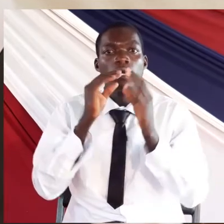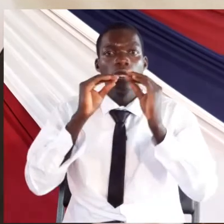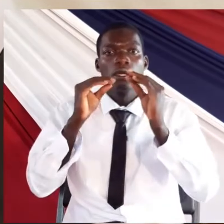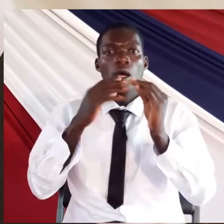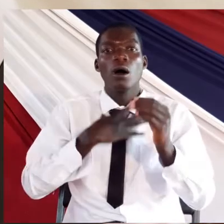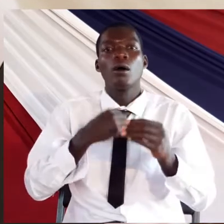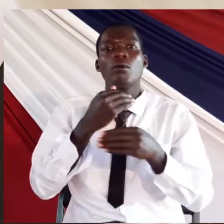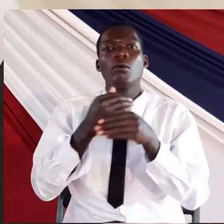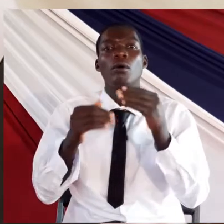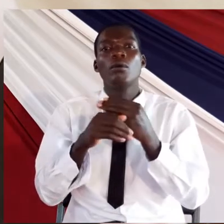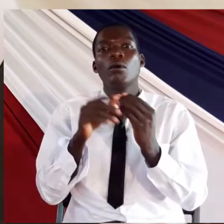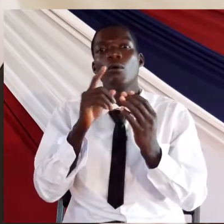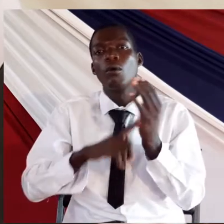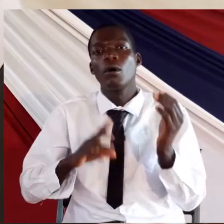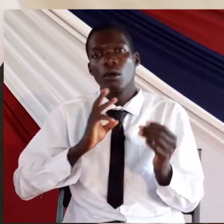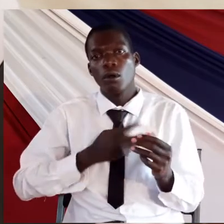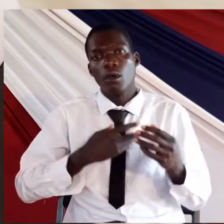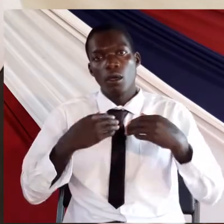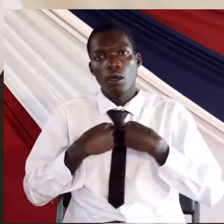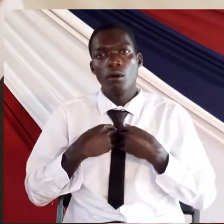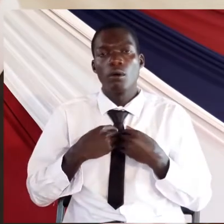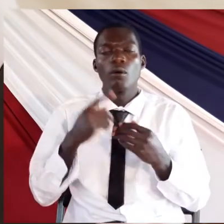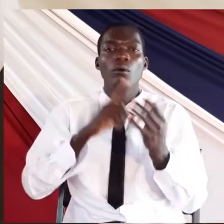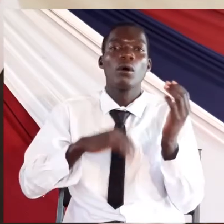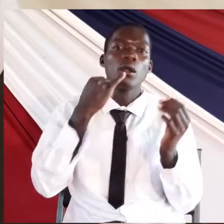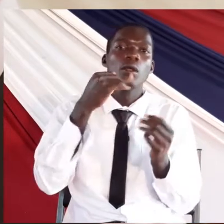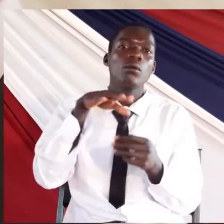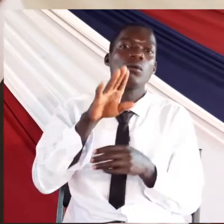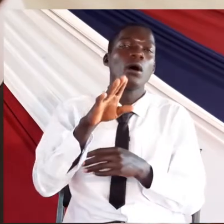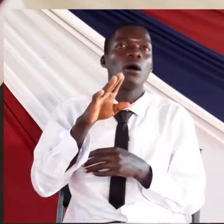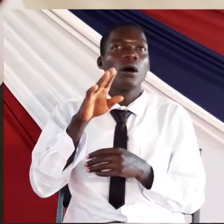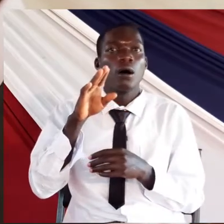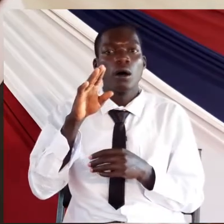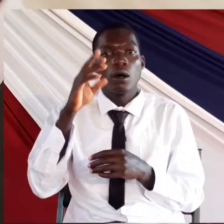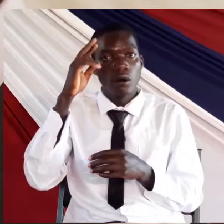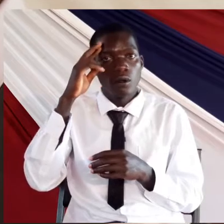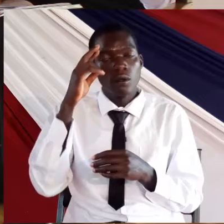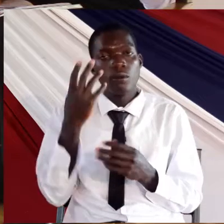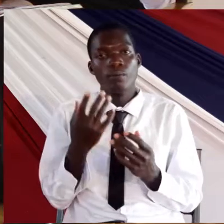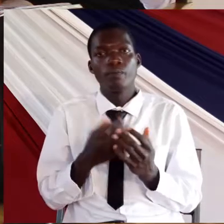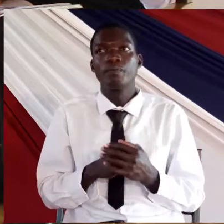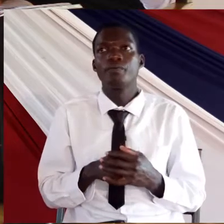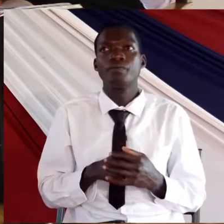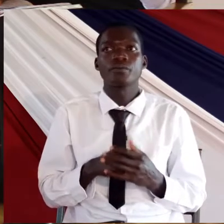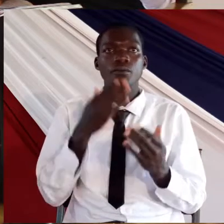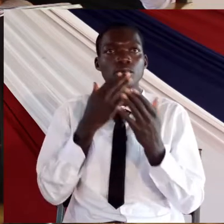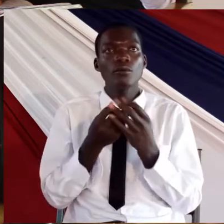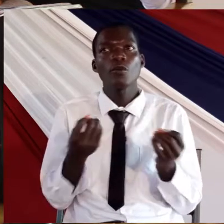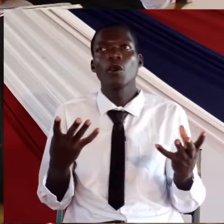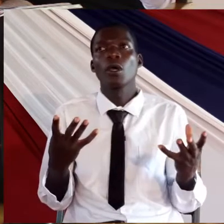informing what we have in the Genesis account. What is your response to this? Thank you very